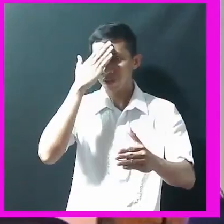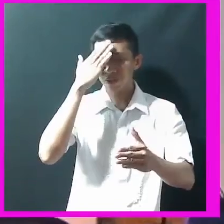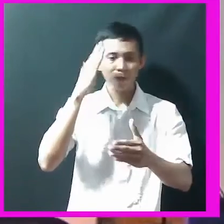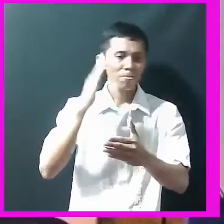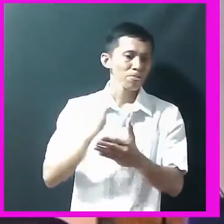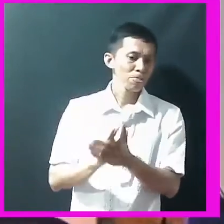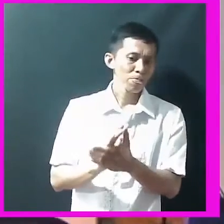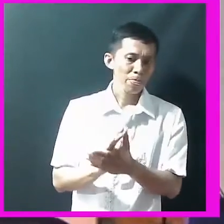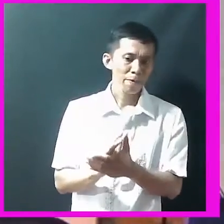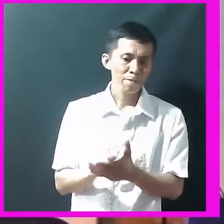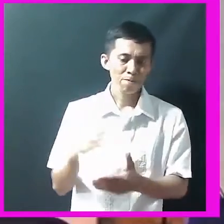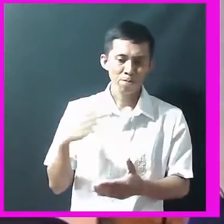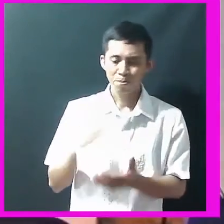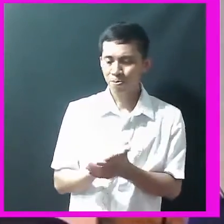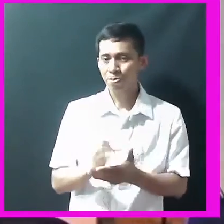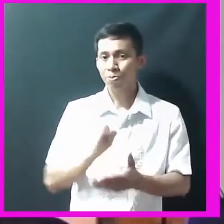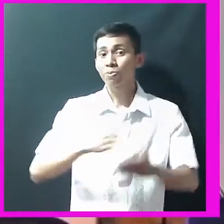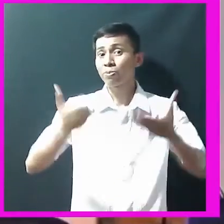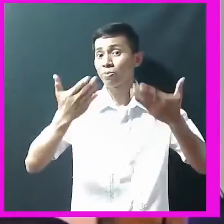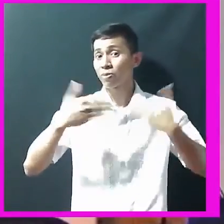scripture.